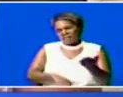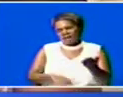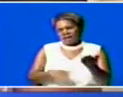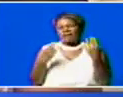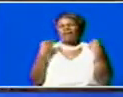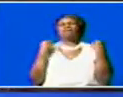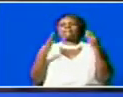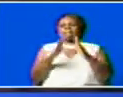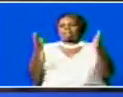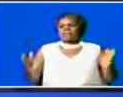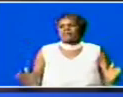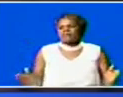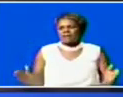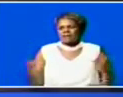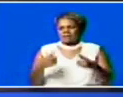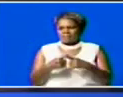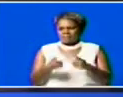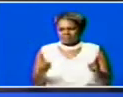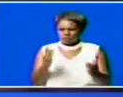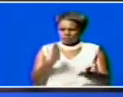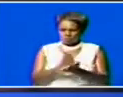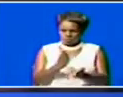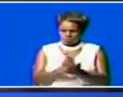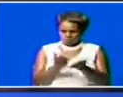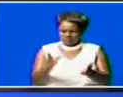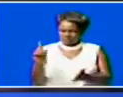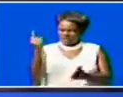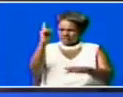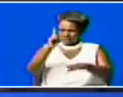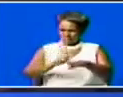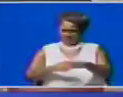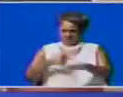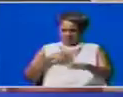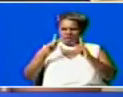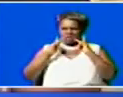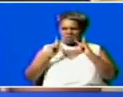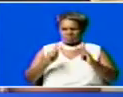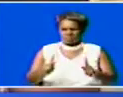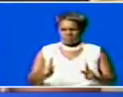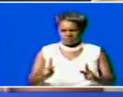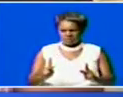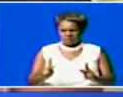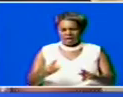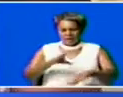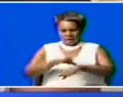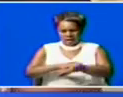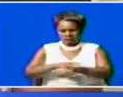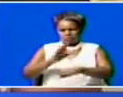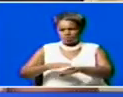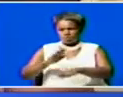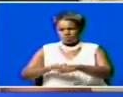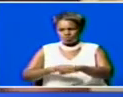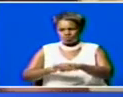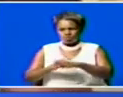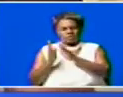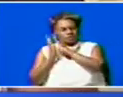bed. But really, this is the first time I have peace and I got good sleep. I mean,